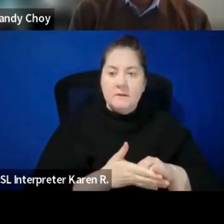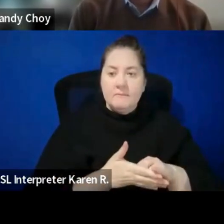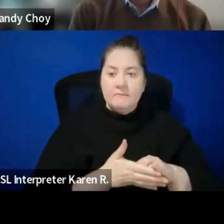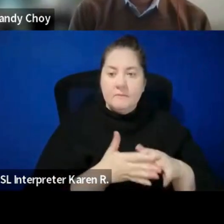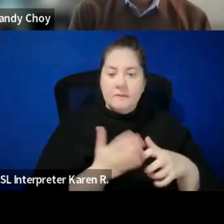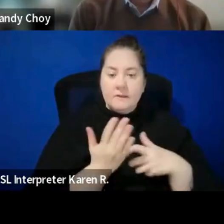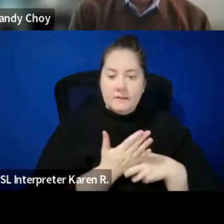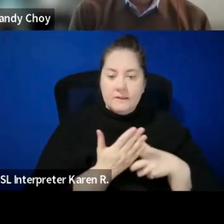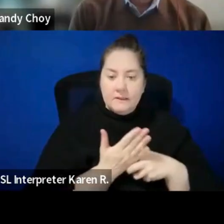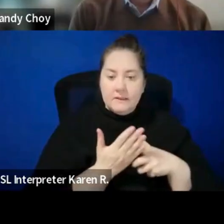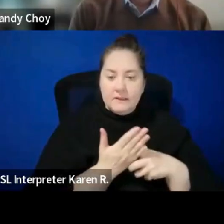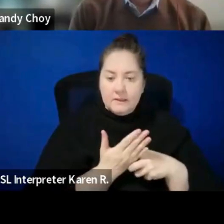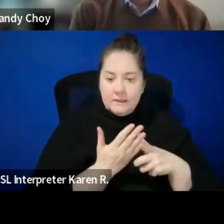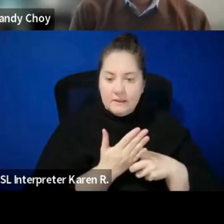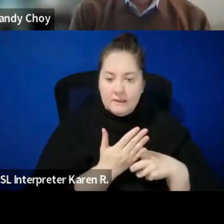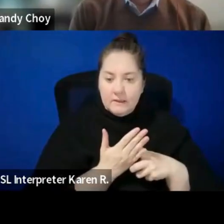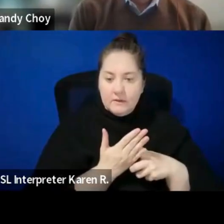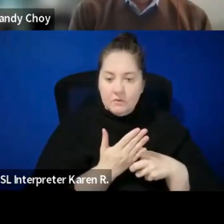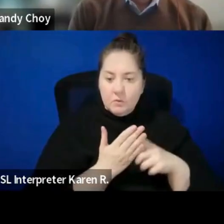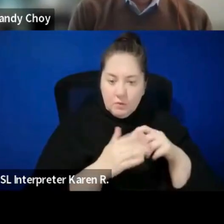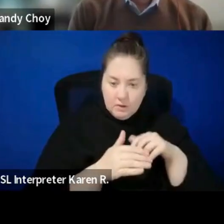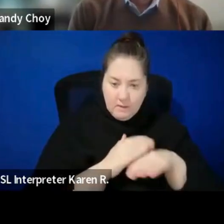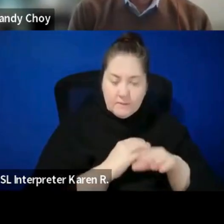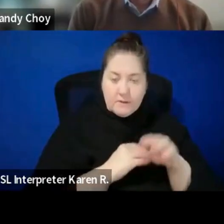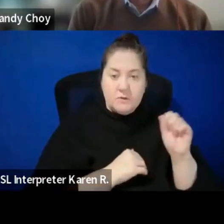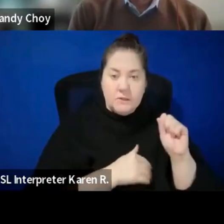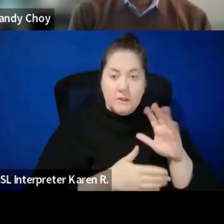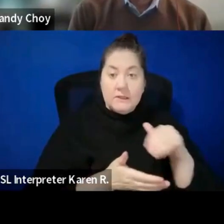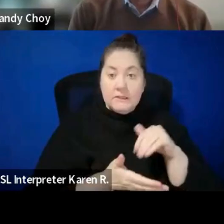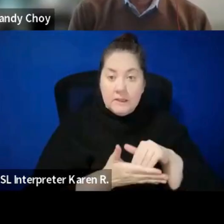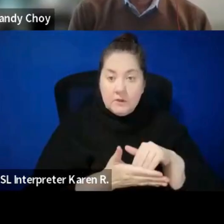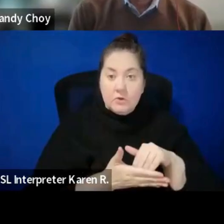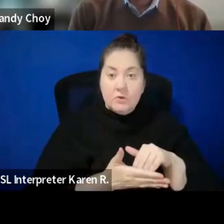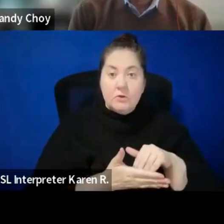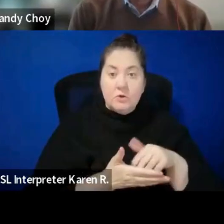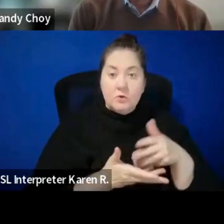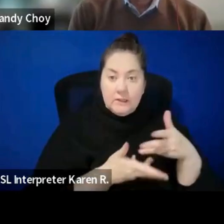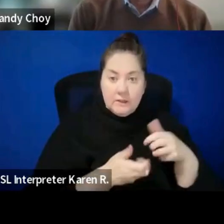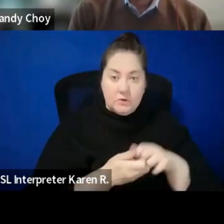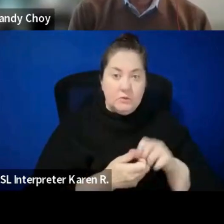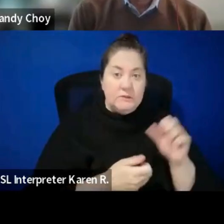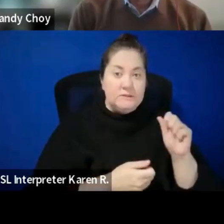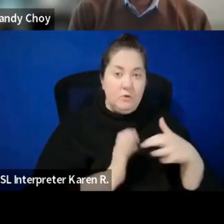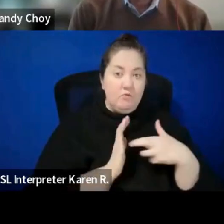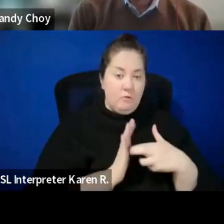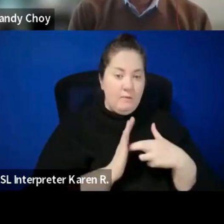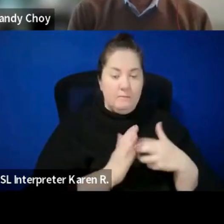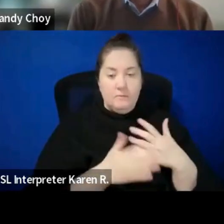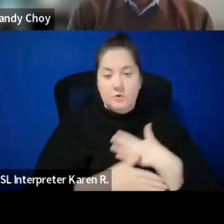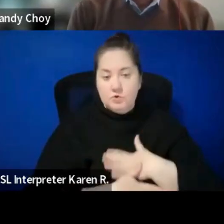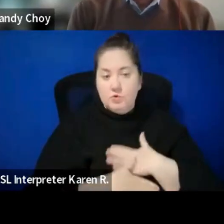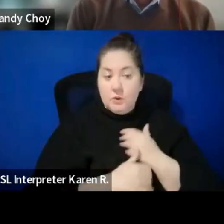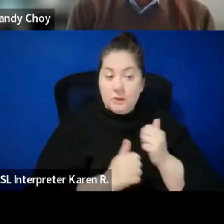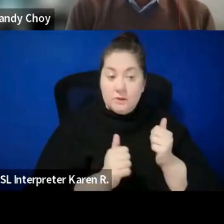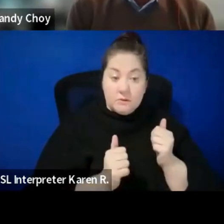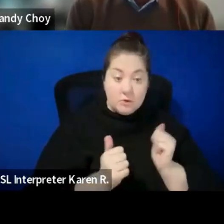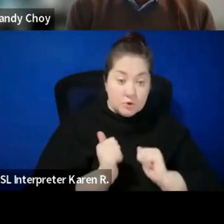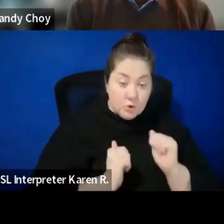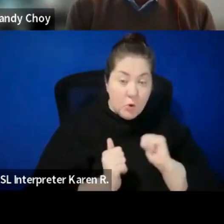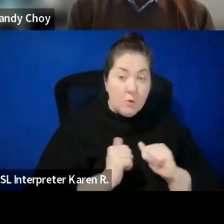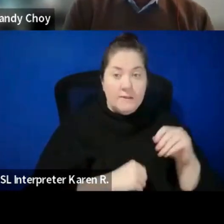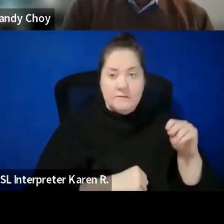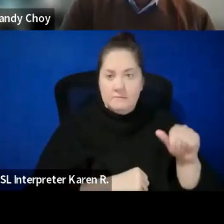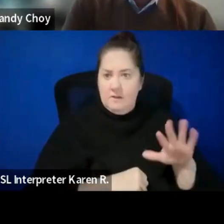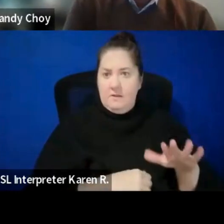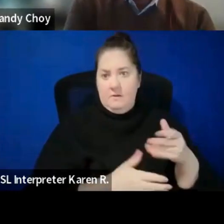ticket holder will come into Seattle Center and Seattle to engage with Seattle Rep, enjoy a show, and spend some of